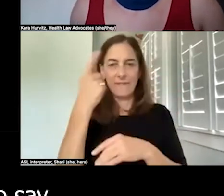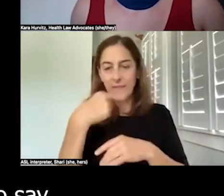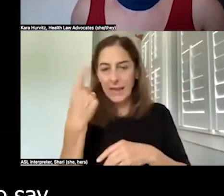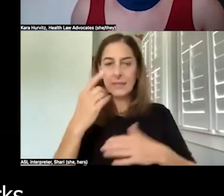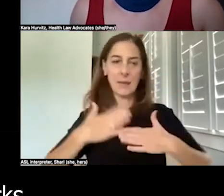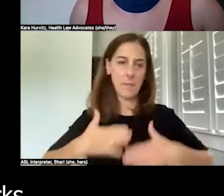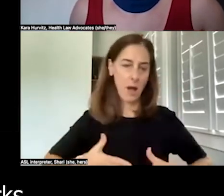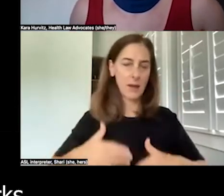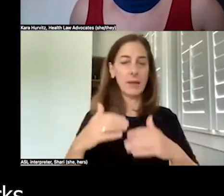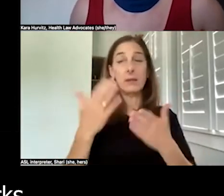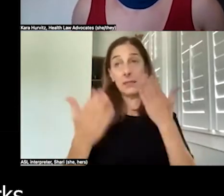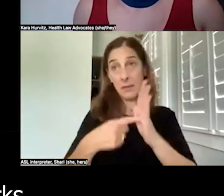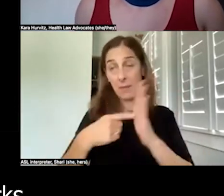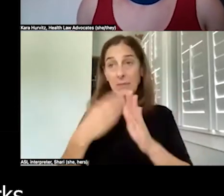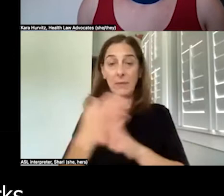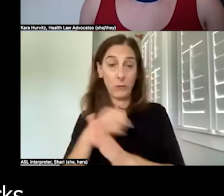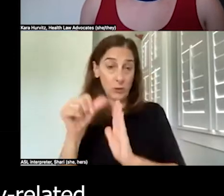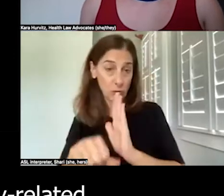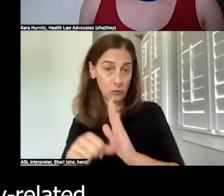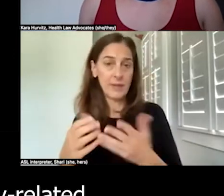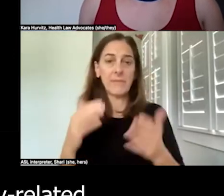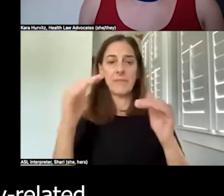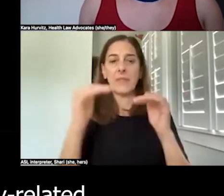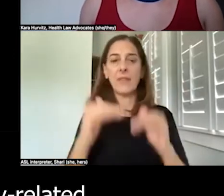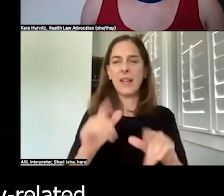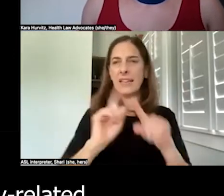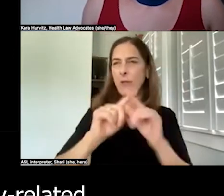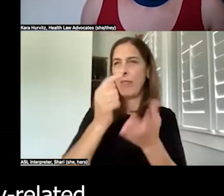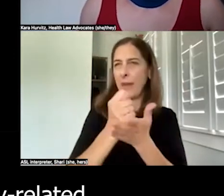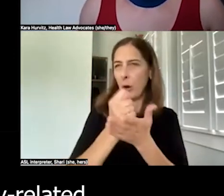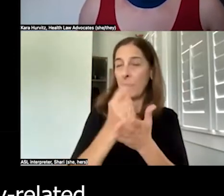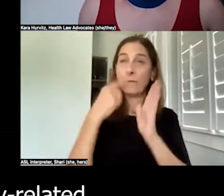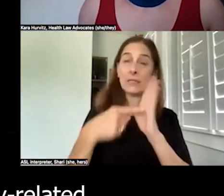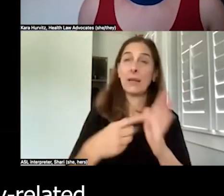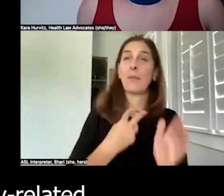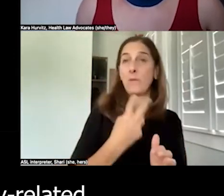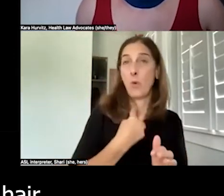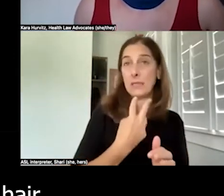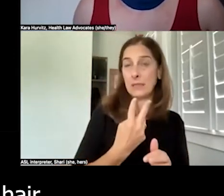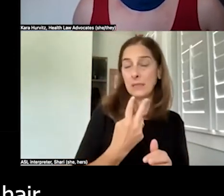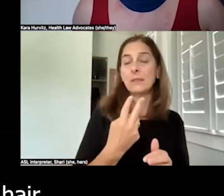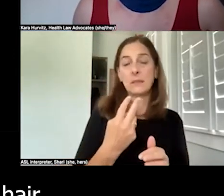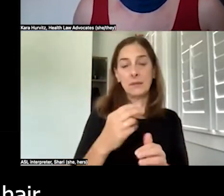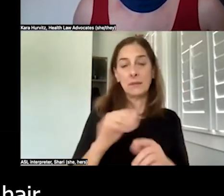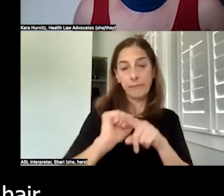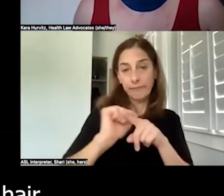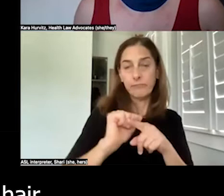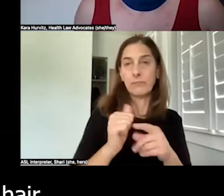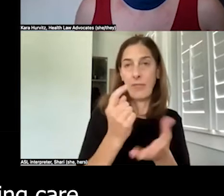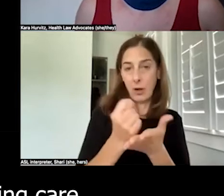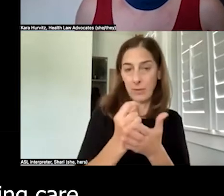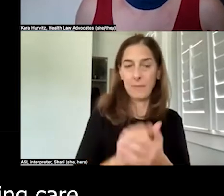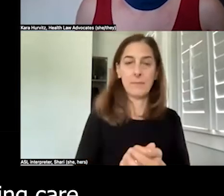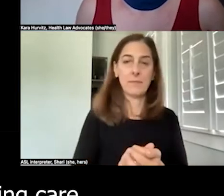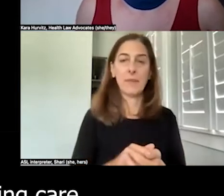fair to say that my organization works with folks most often on surgery-related gender affirming care and